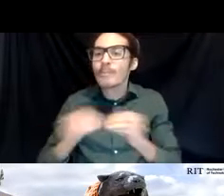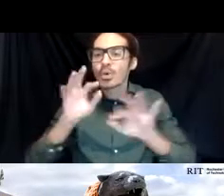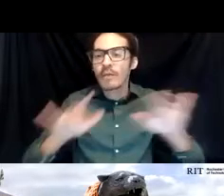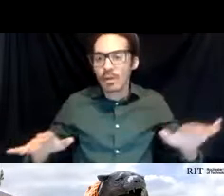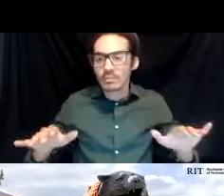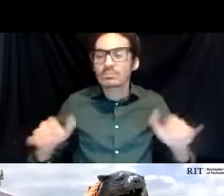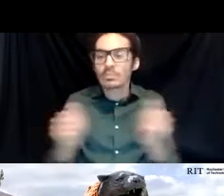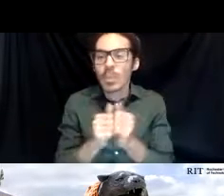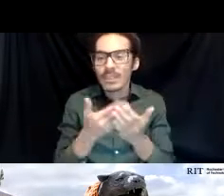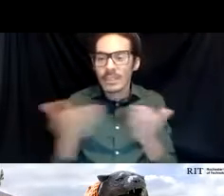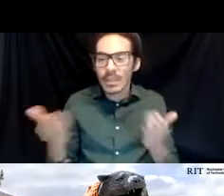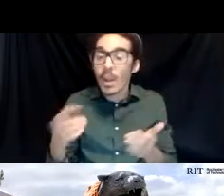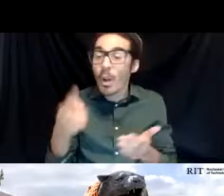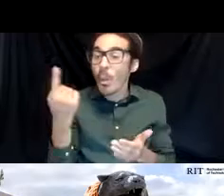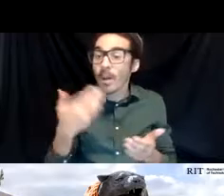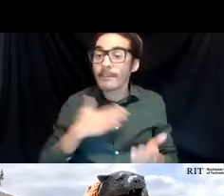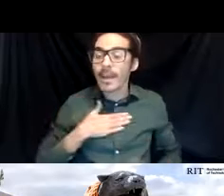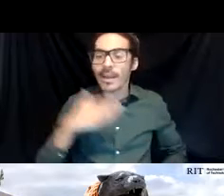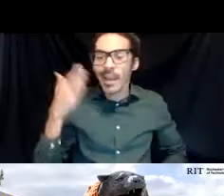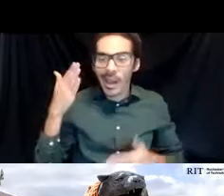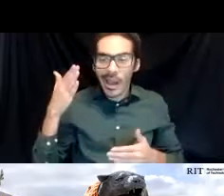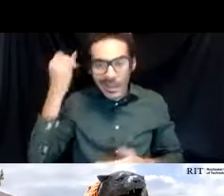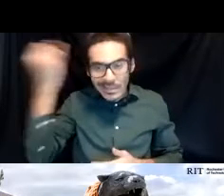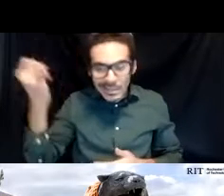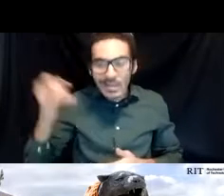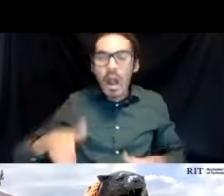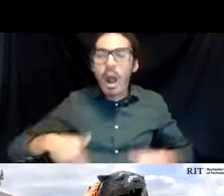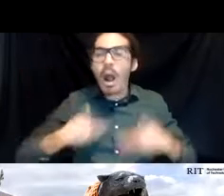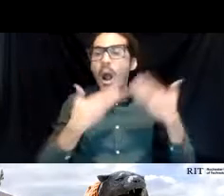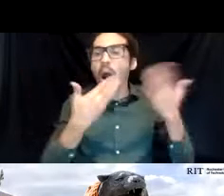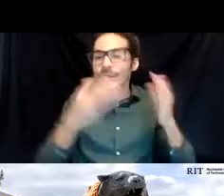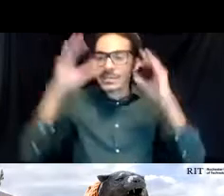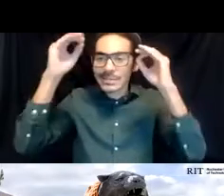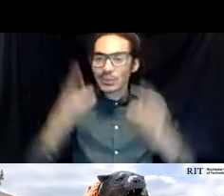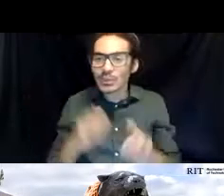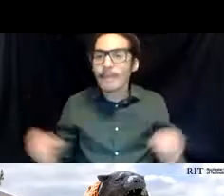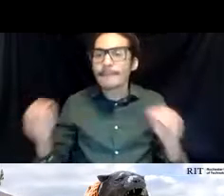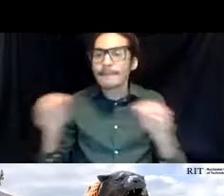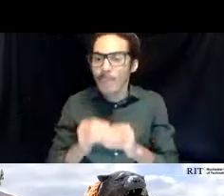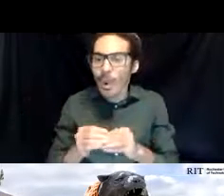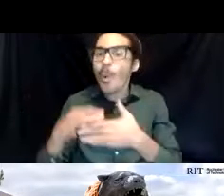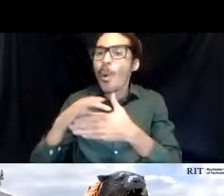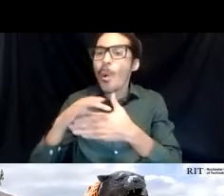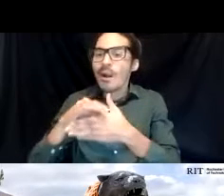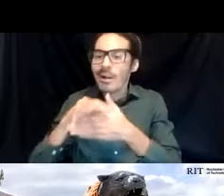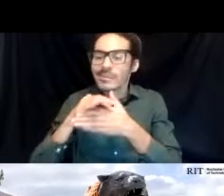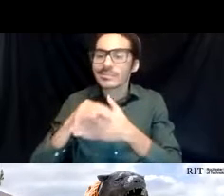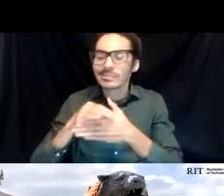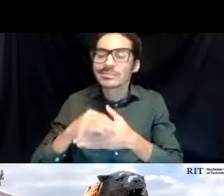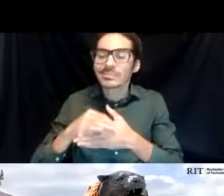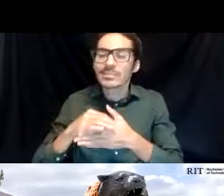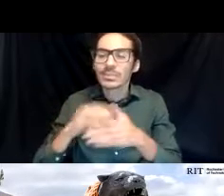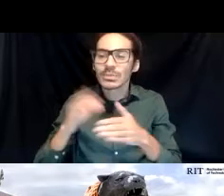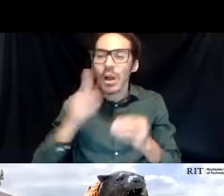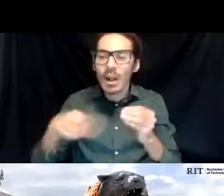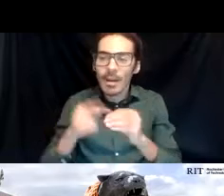ideas is sort of to offer teachers more material that would cover diversity. And